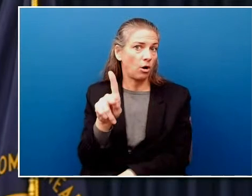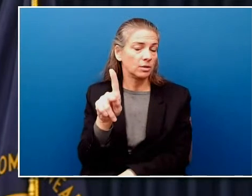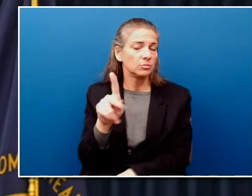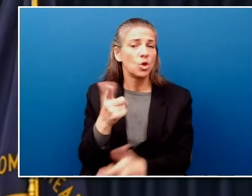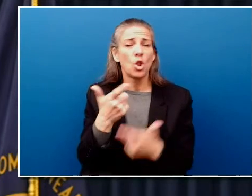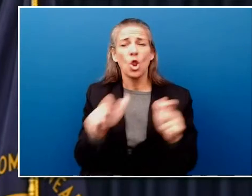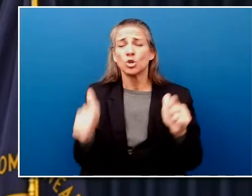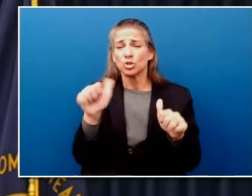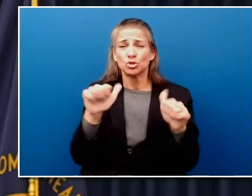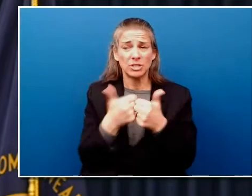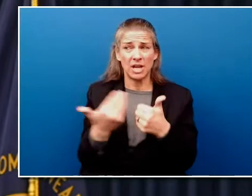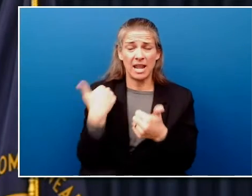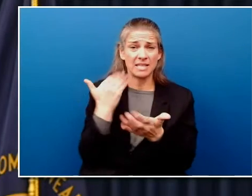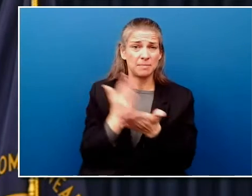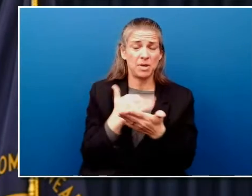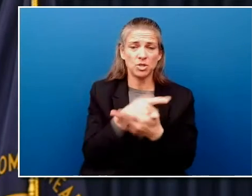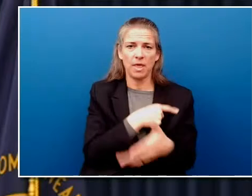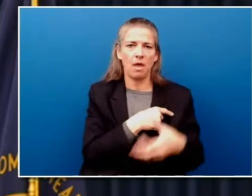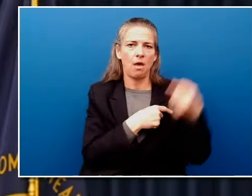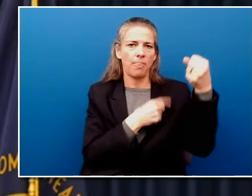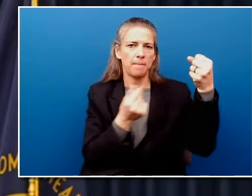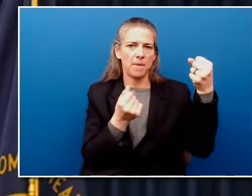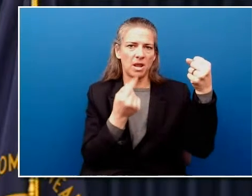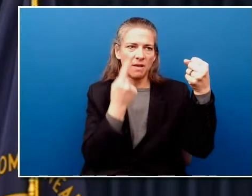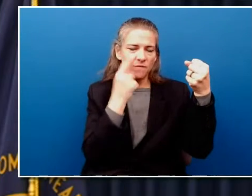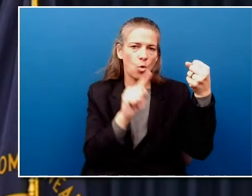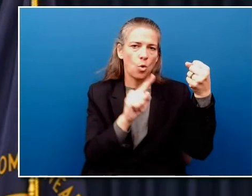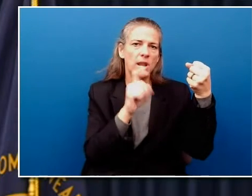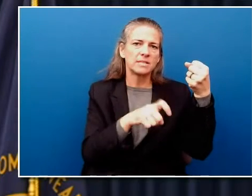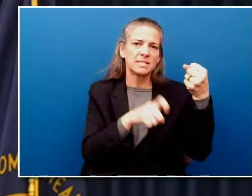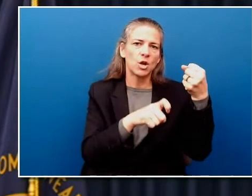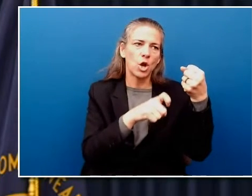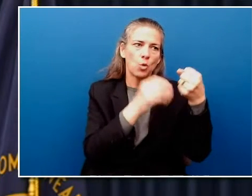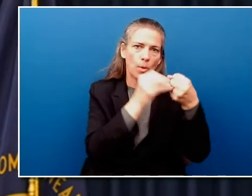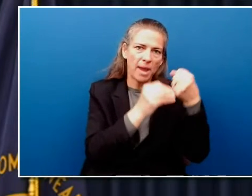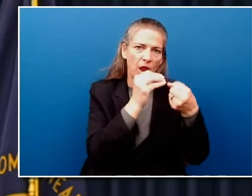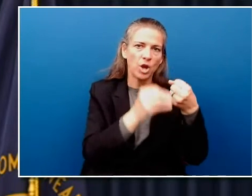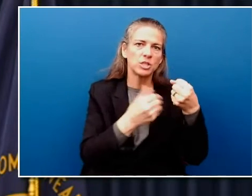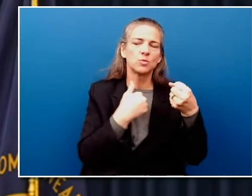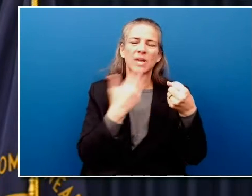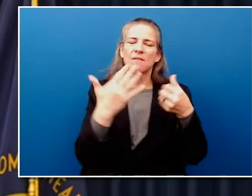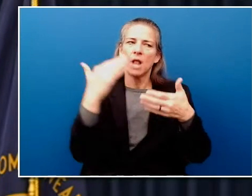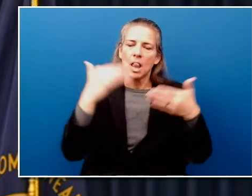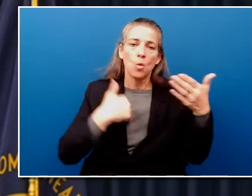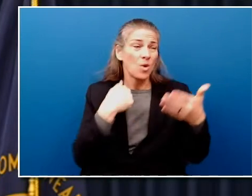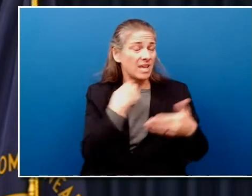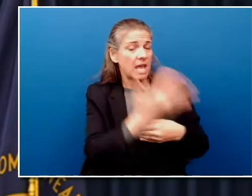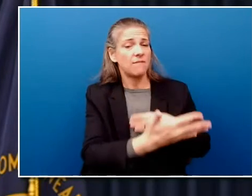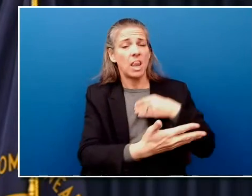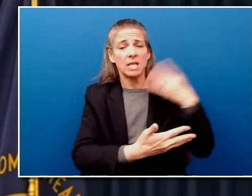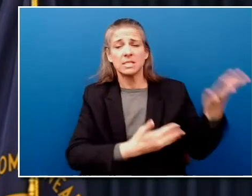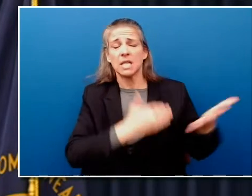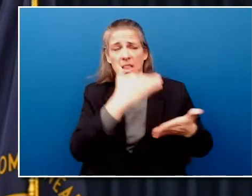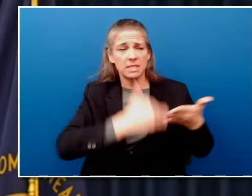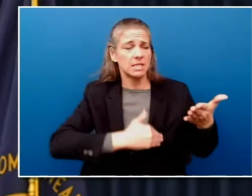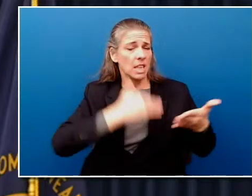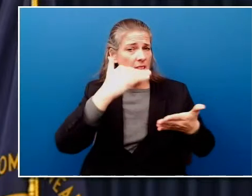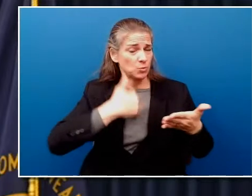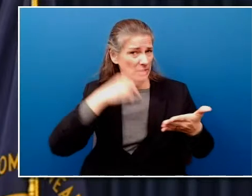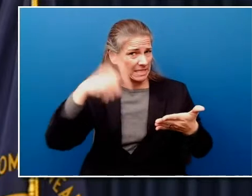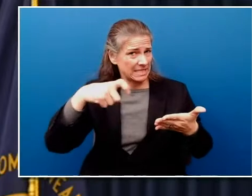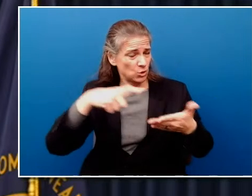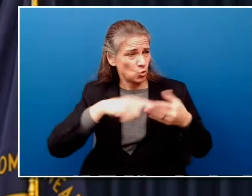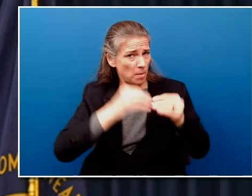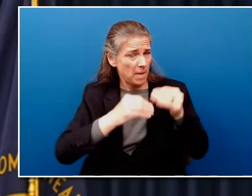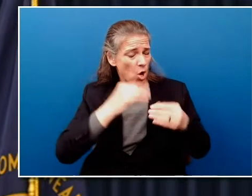was that they held the money for necessary repairs. We gave exhaustive list after list after list of what we needed done.